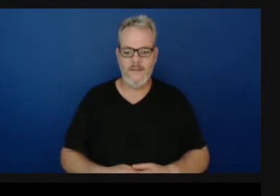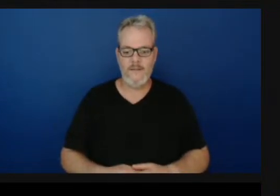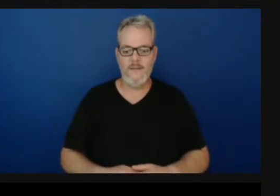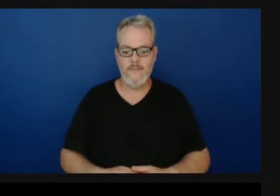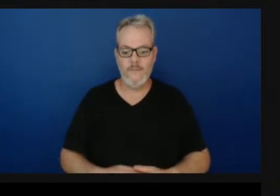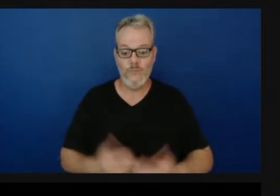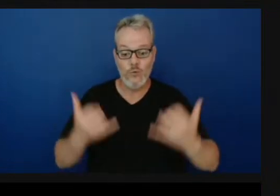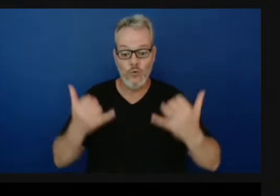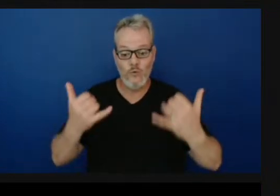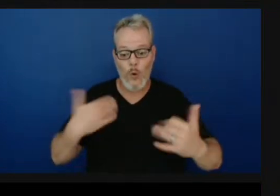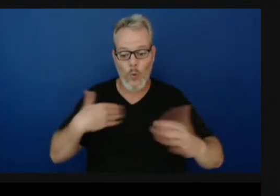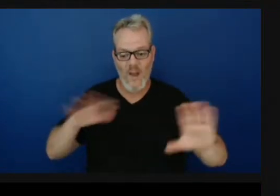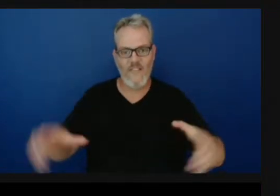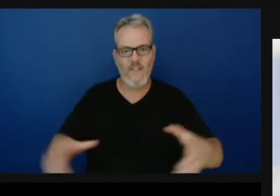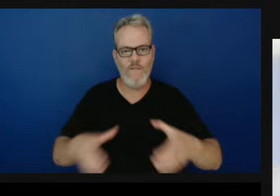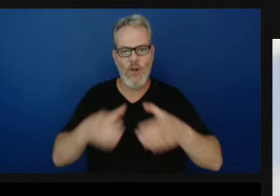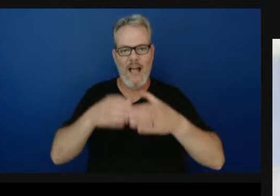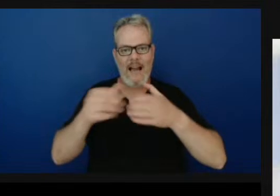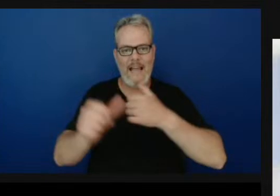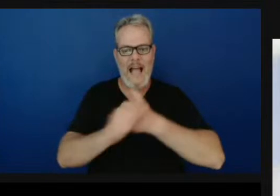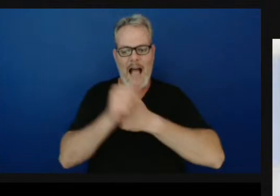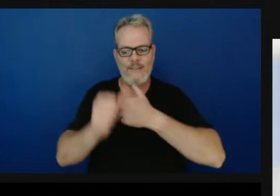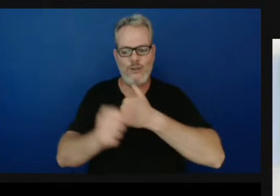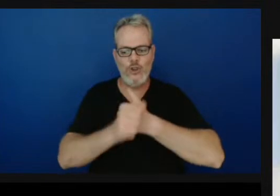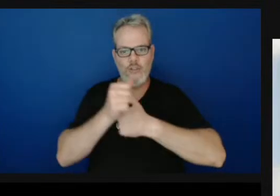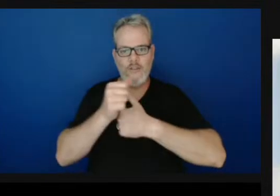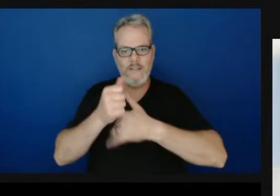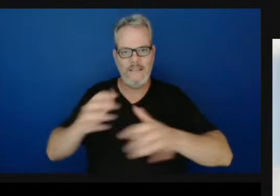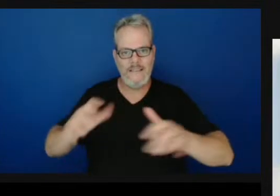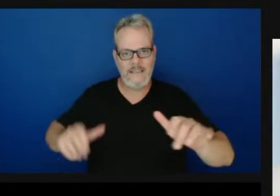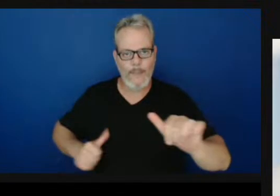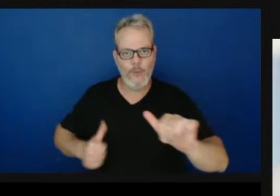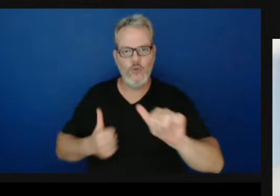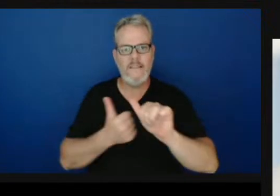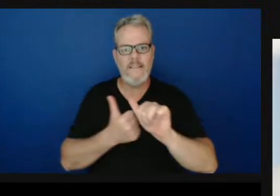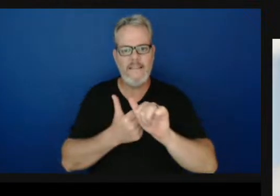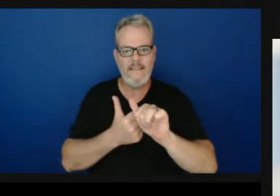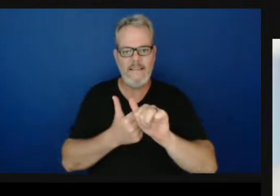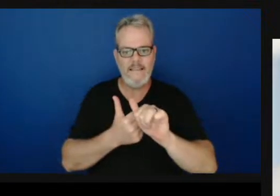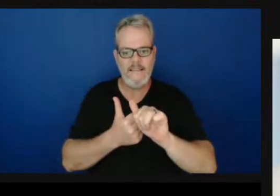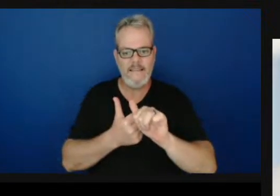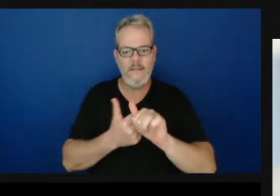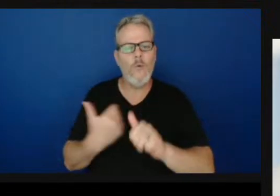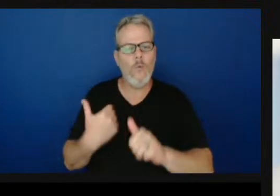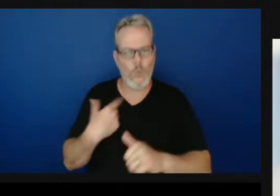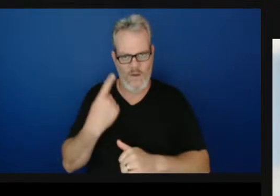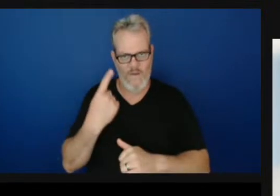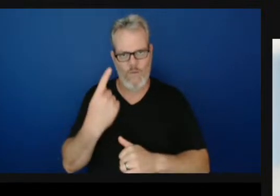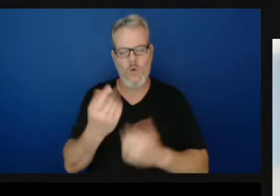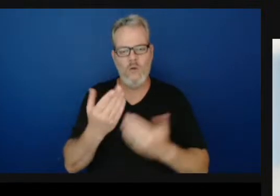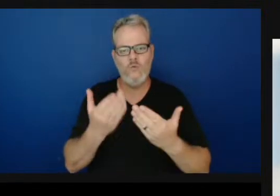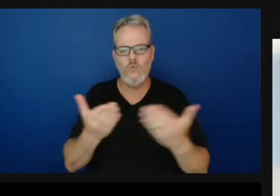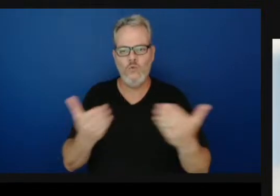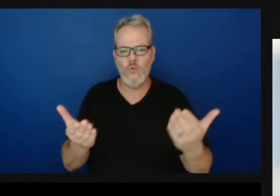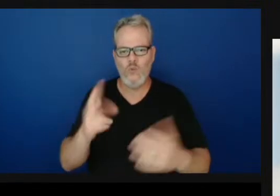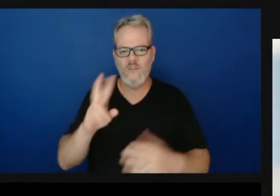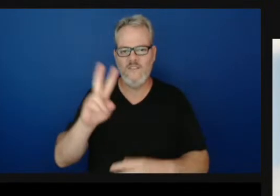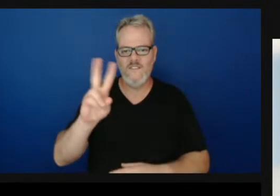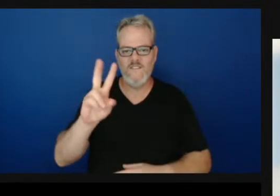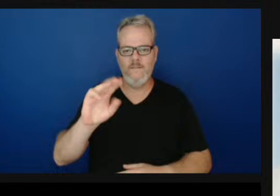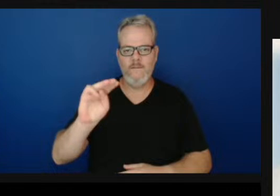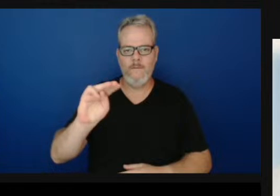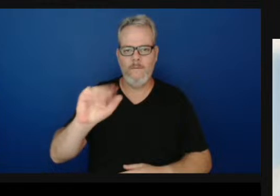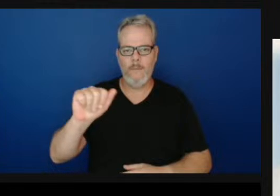our update here. And we'll do this from our usual source, the VOG Measurement and Prediction